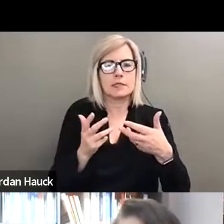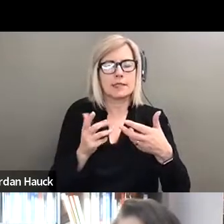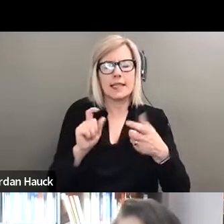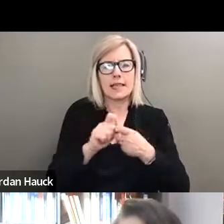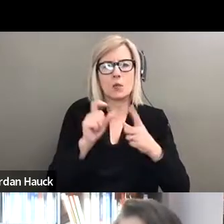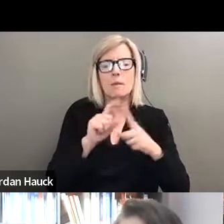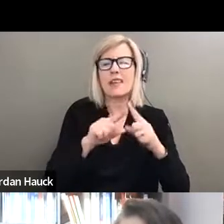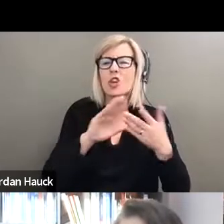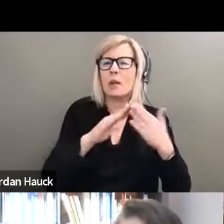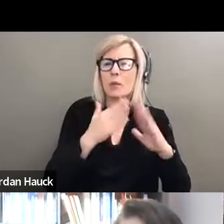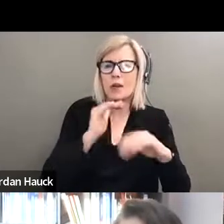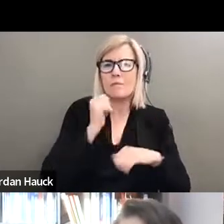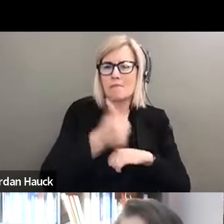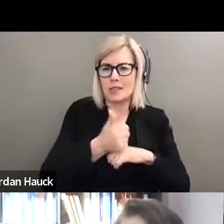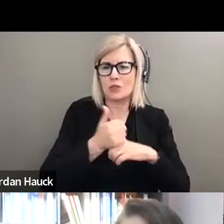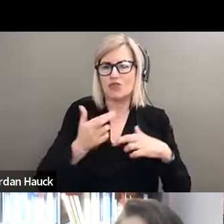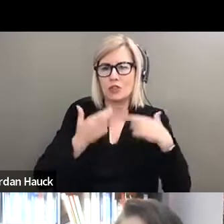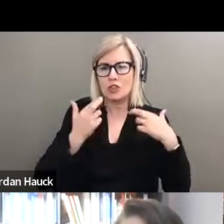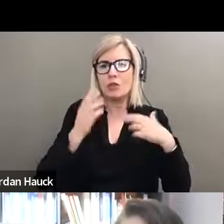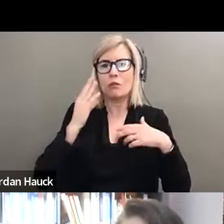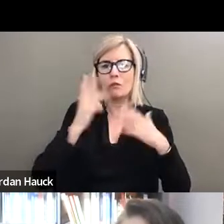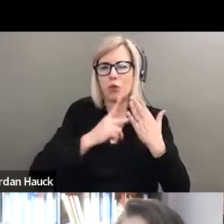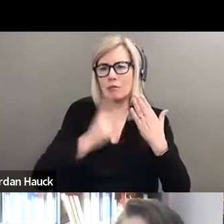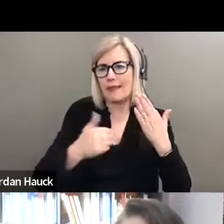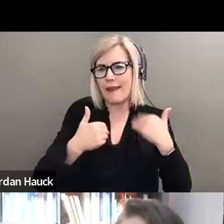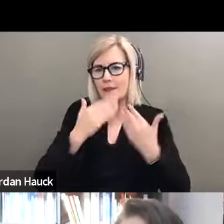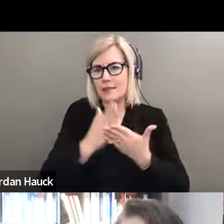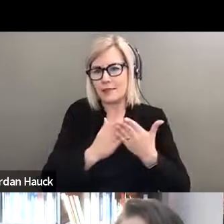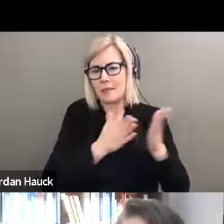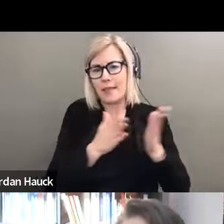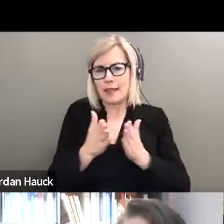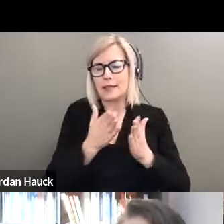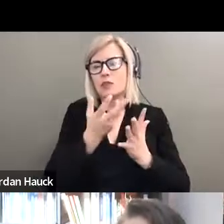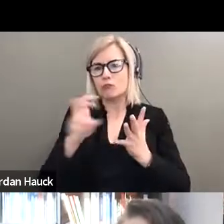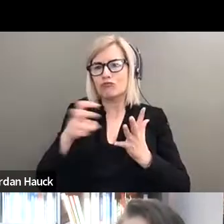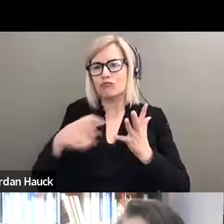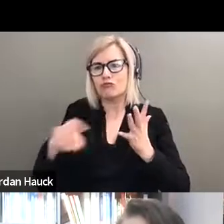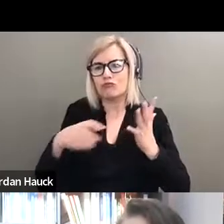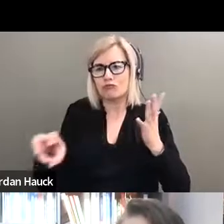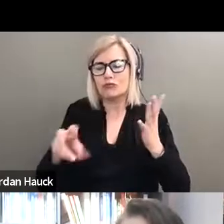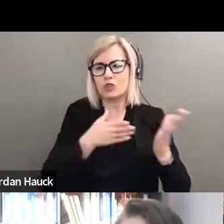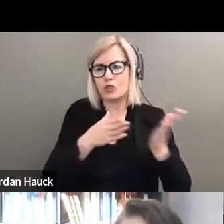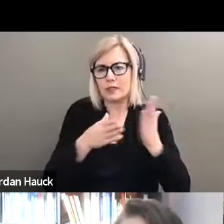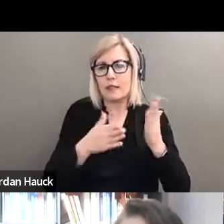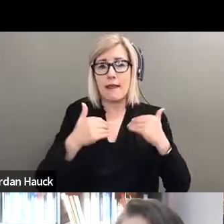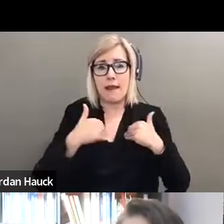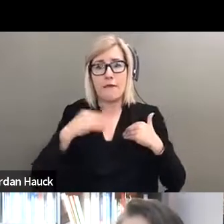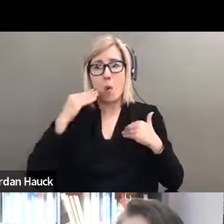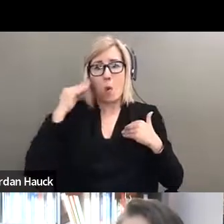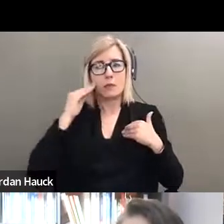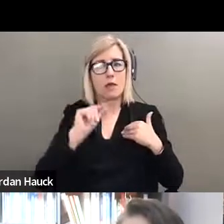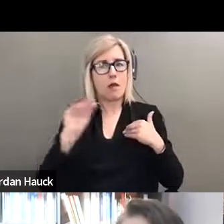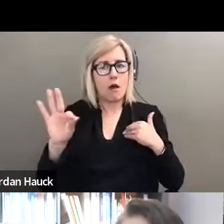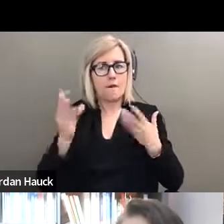their community-based residential programs. They do have some plans to move services out. They have homes that are off campus